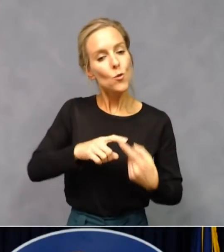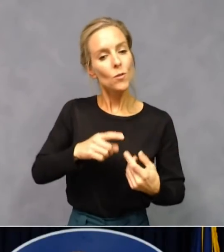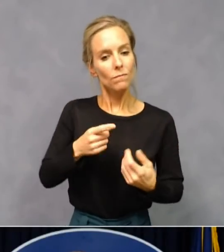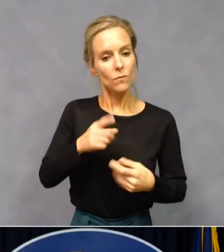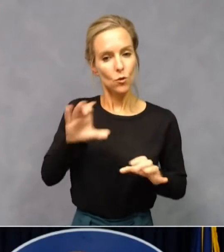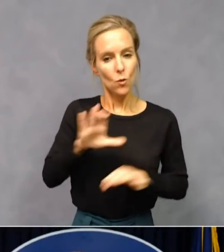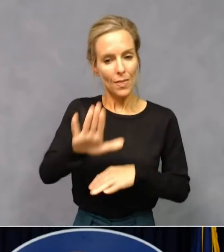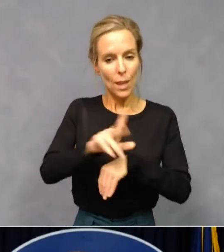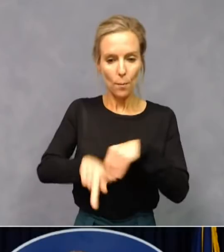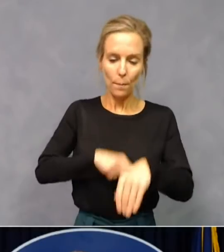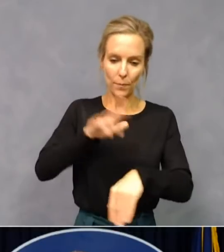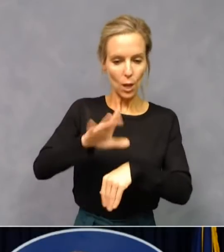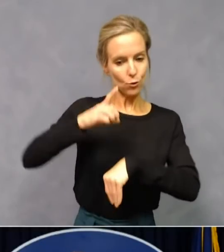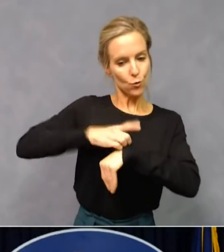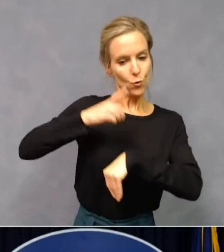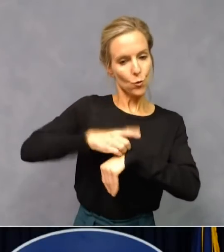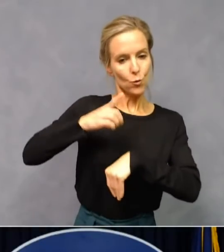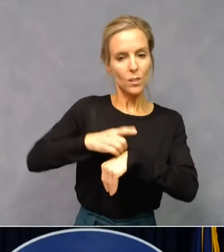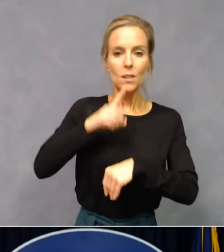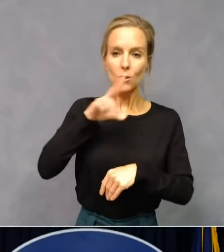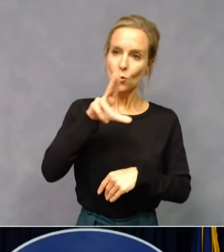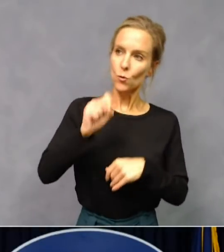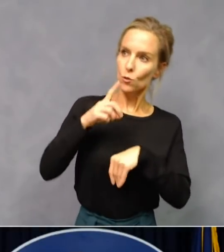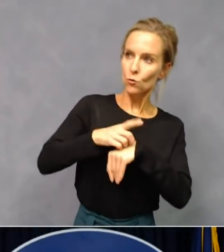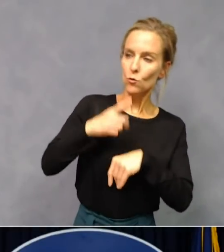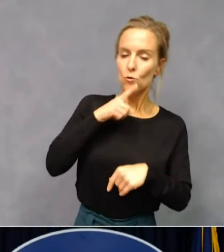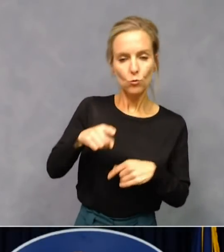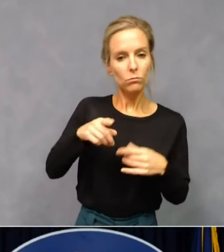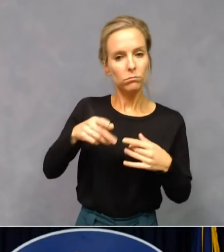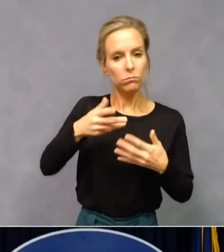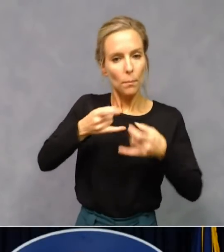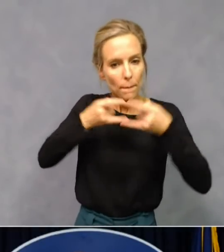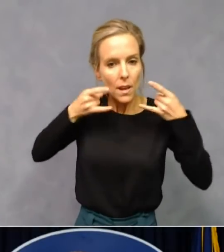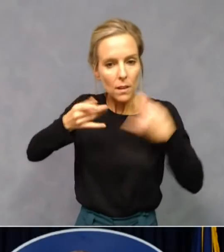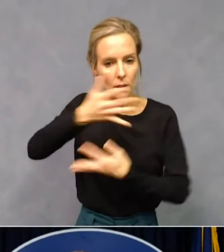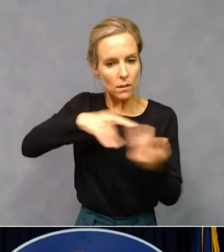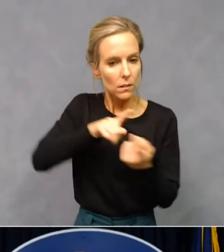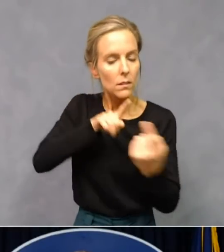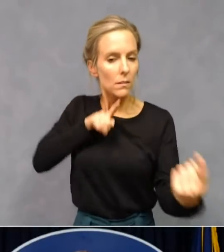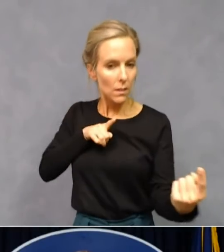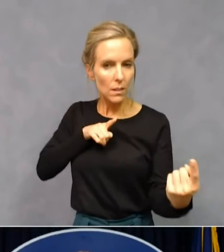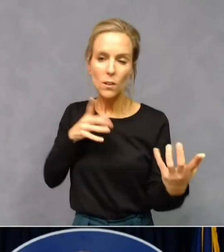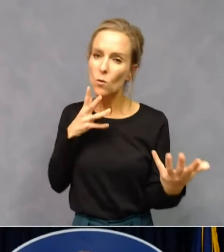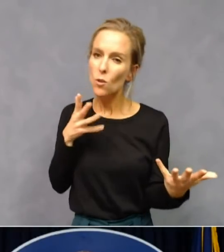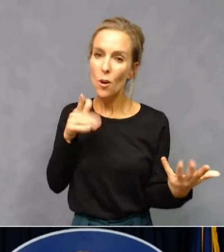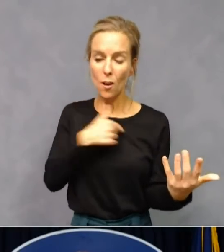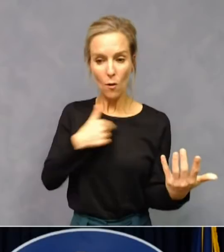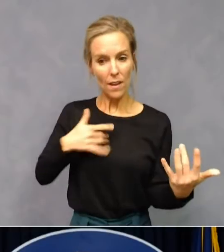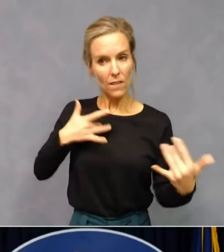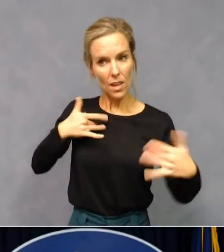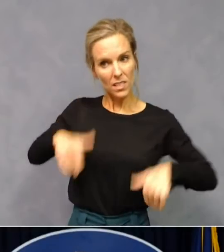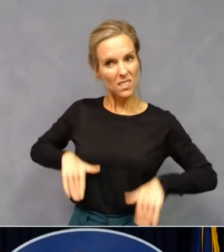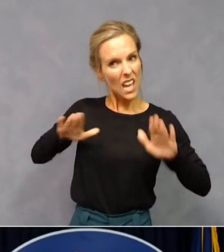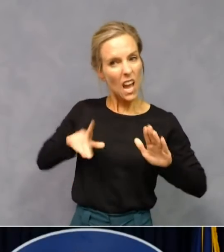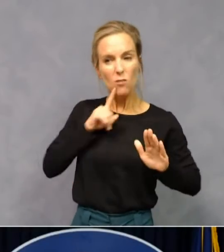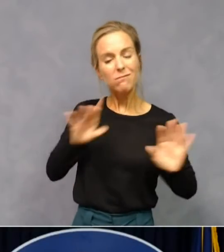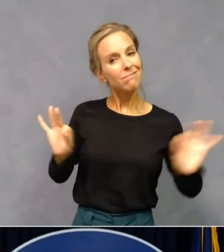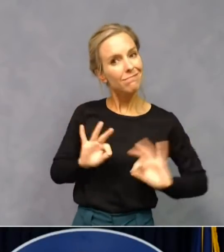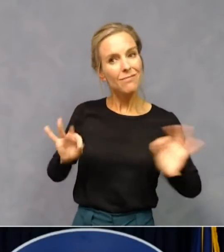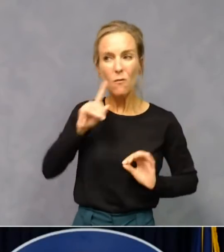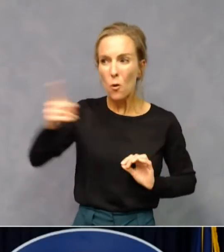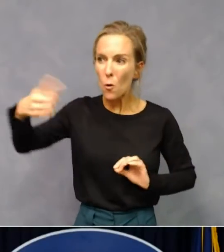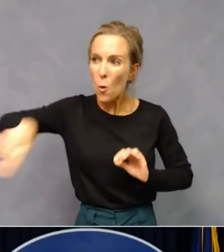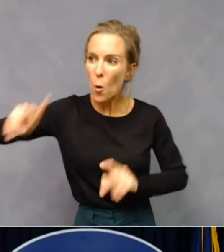others by wearing a mask and social distancing. It is a small sacrifice to make for those on the front lines who serve